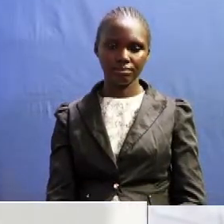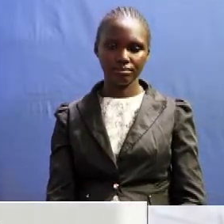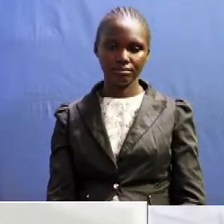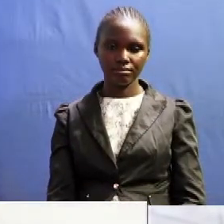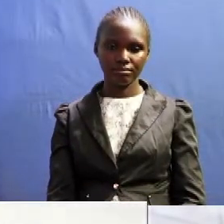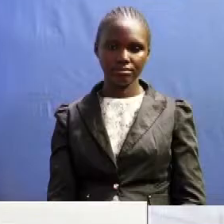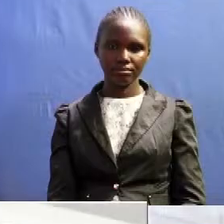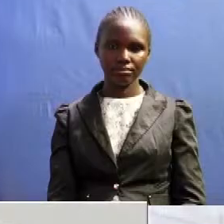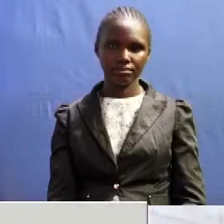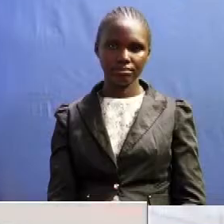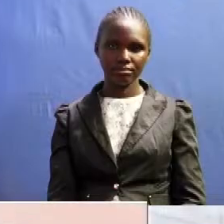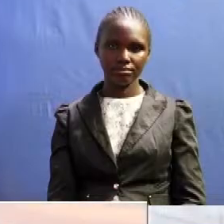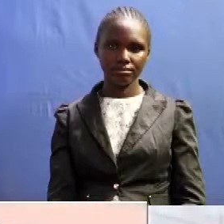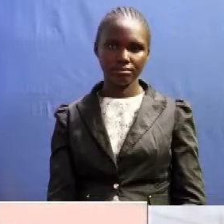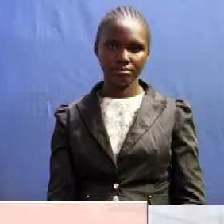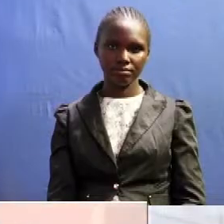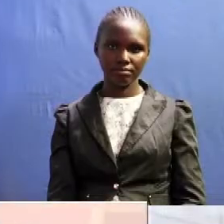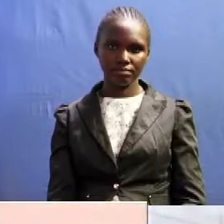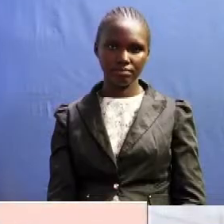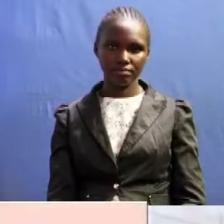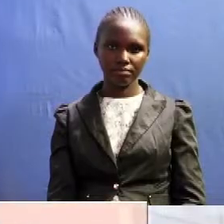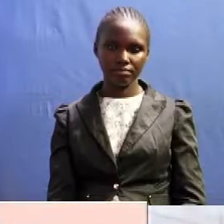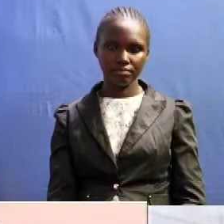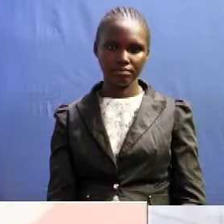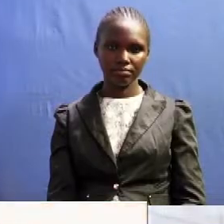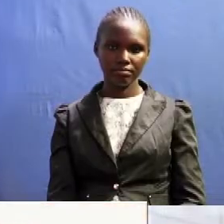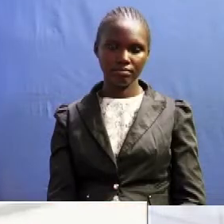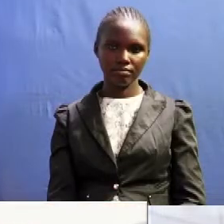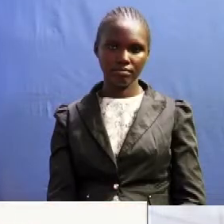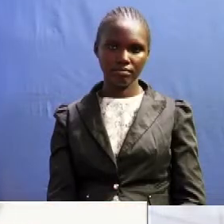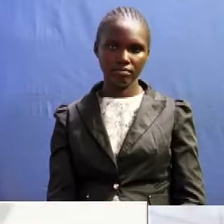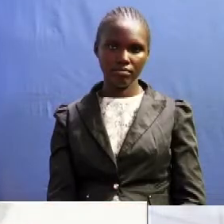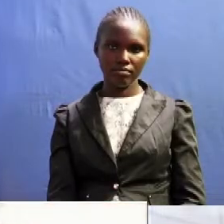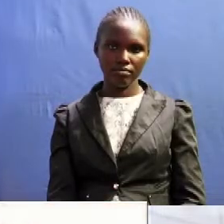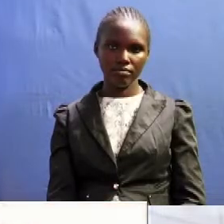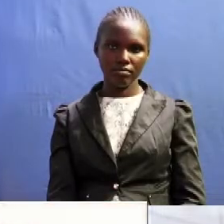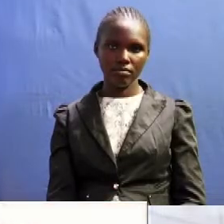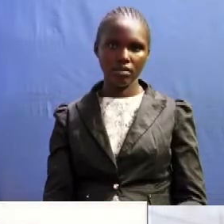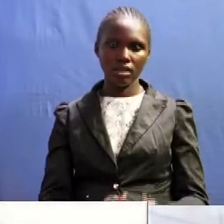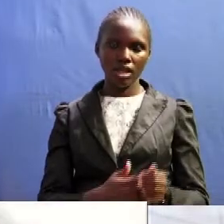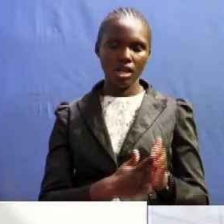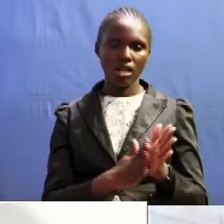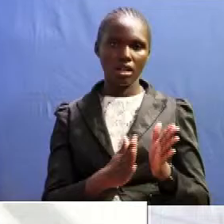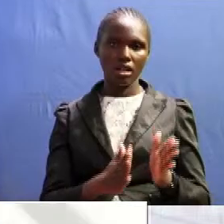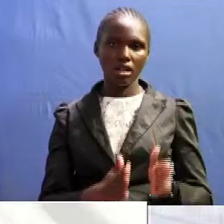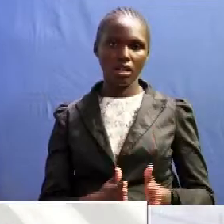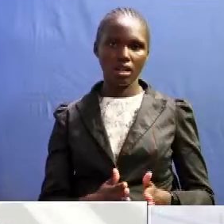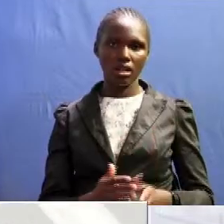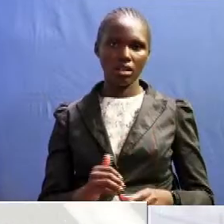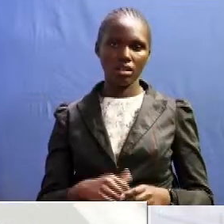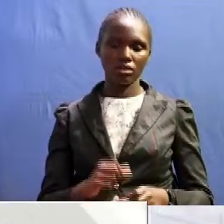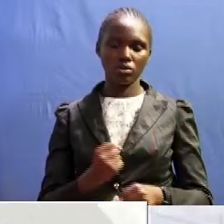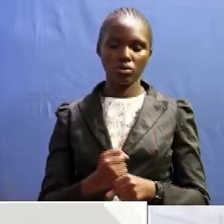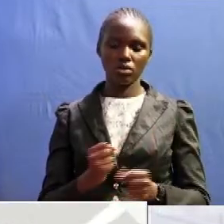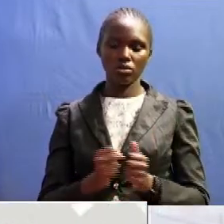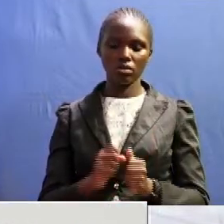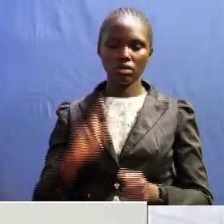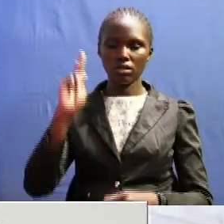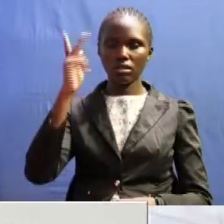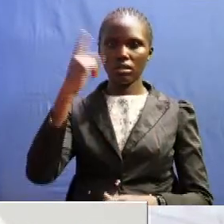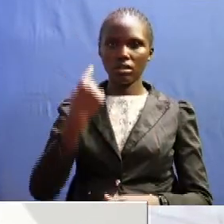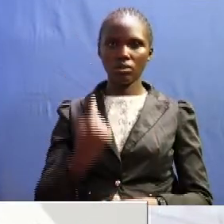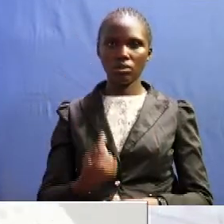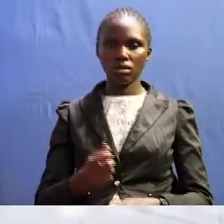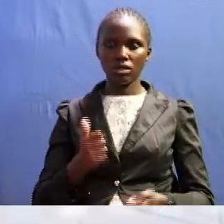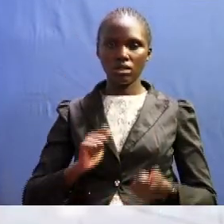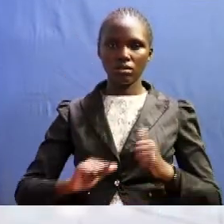at KUTV_Kenya and at Anyango Sylvia KE. Now moving on, leaders allied to President William Ruto's Kenya Kwanza administration